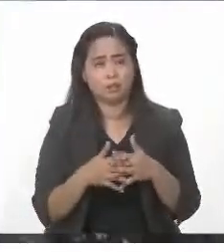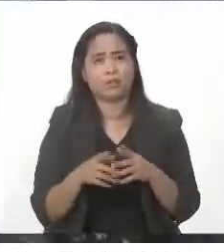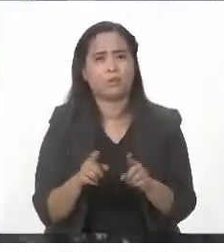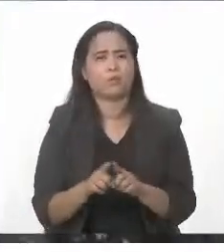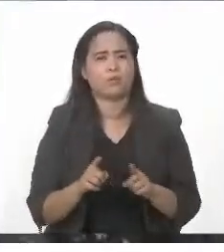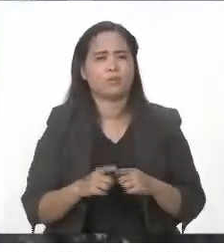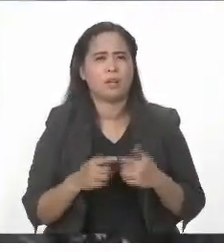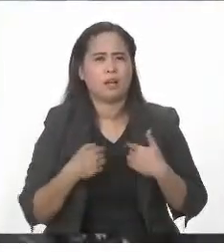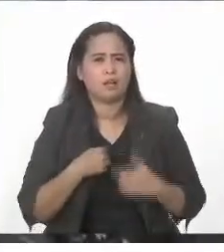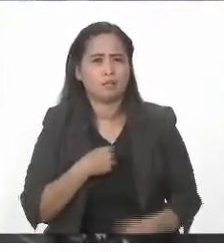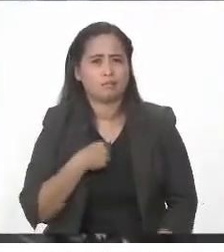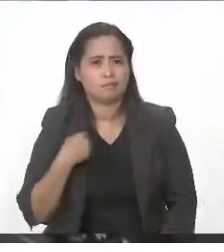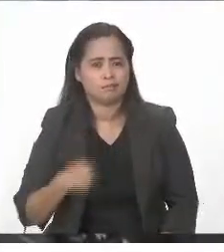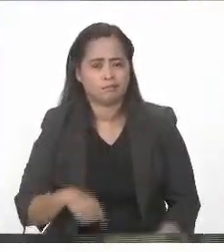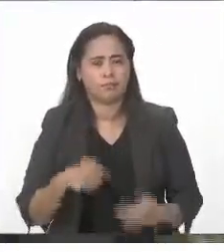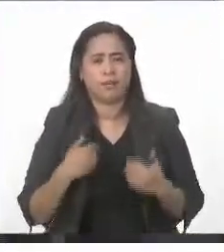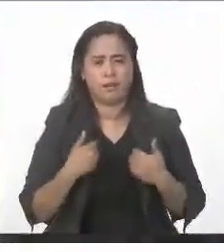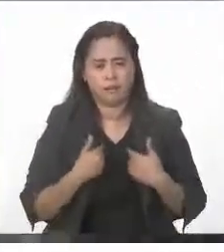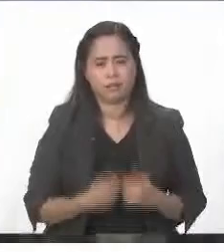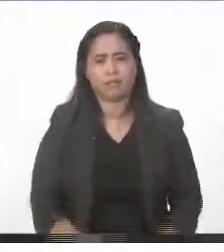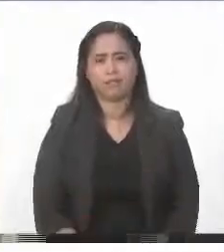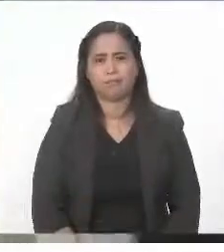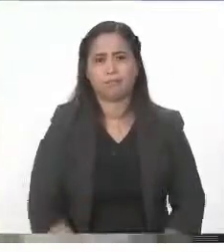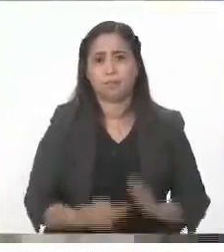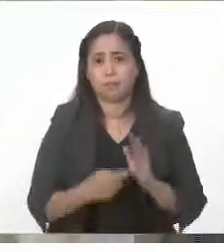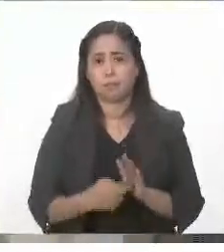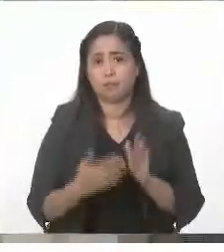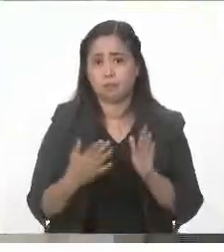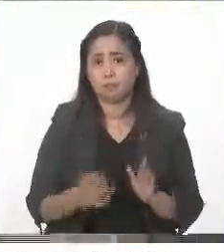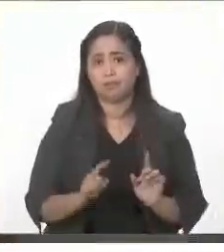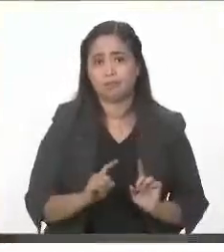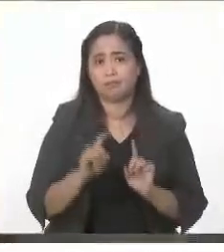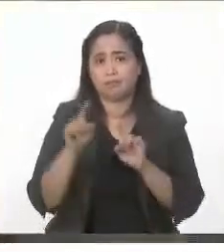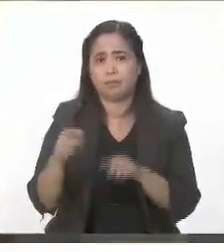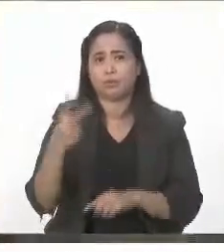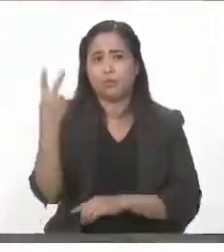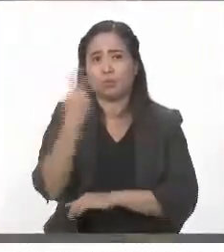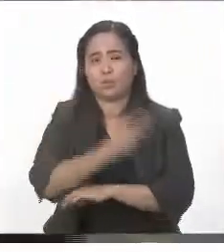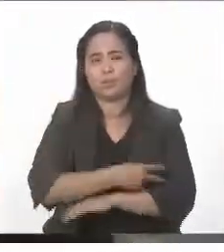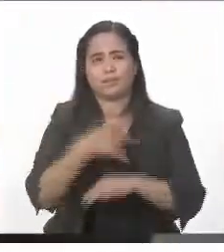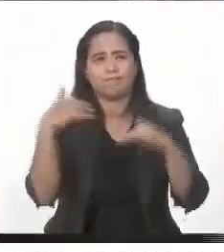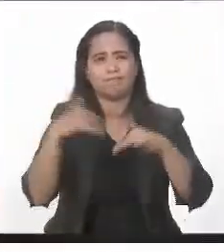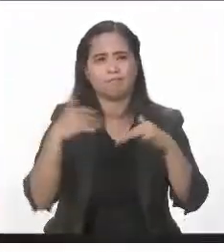top Communist Party official Li Qi as its representative. The two-day summit